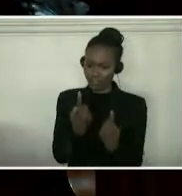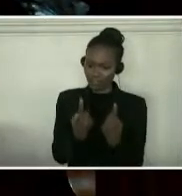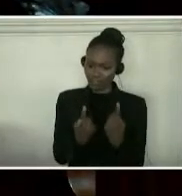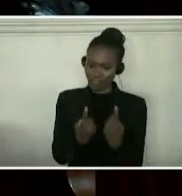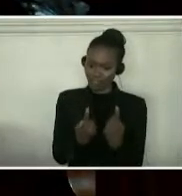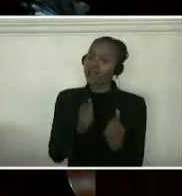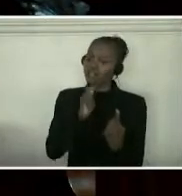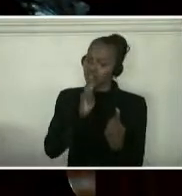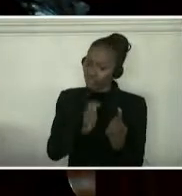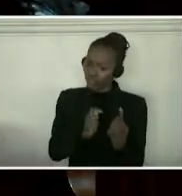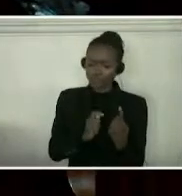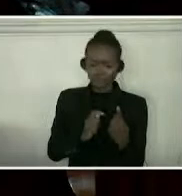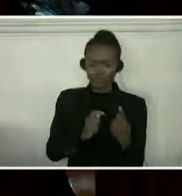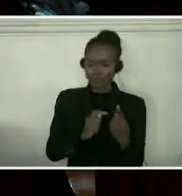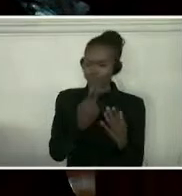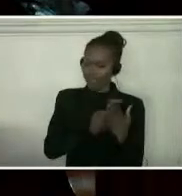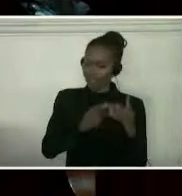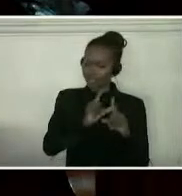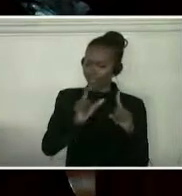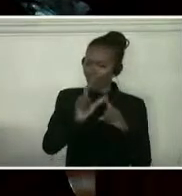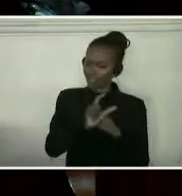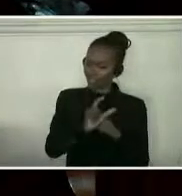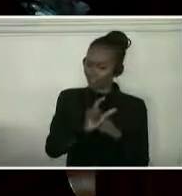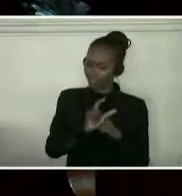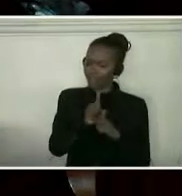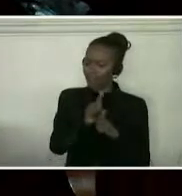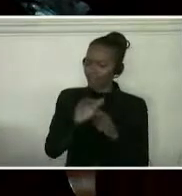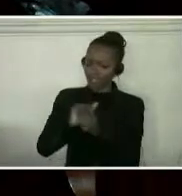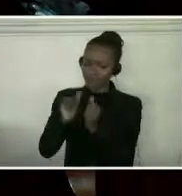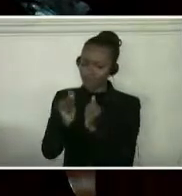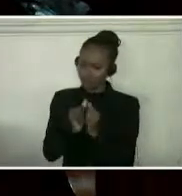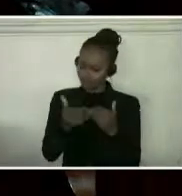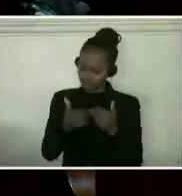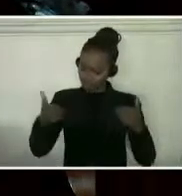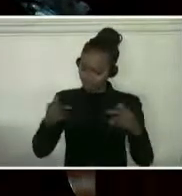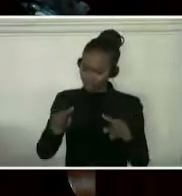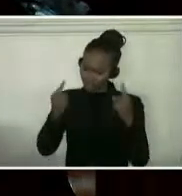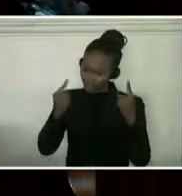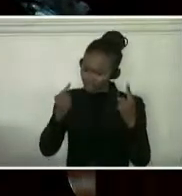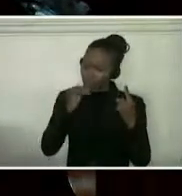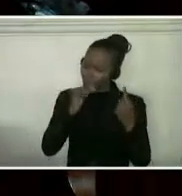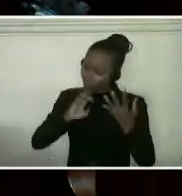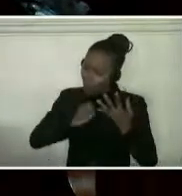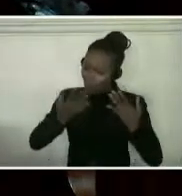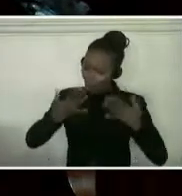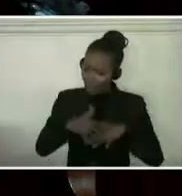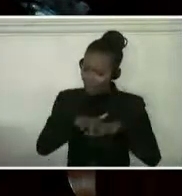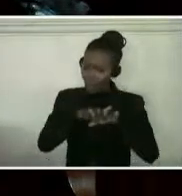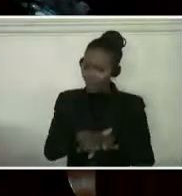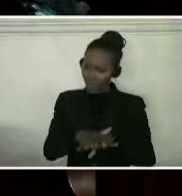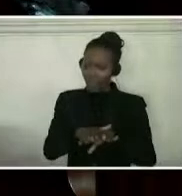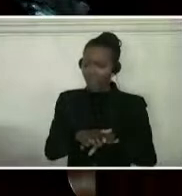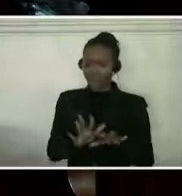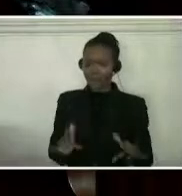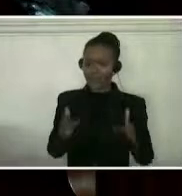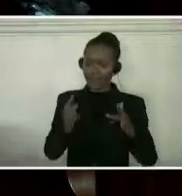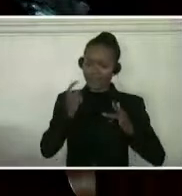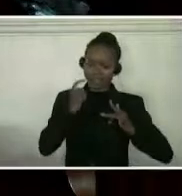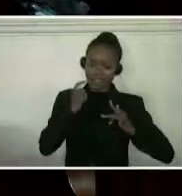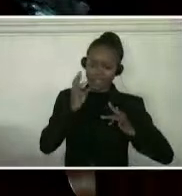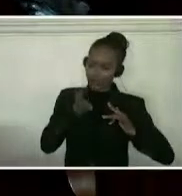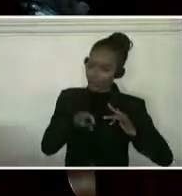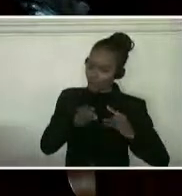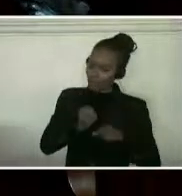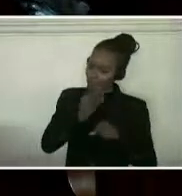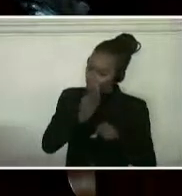two are identically twins so when we are matching we are making our life very easy so that we will deliver to